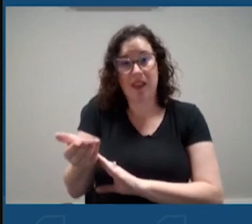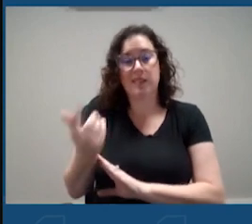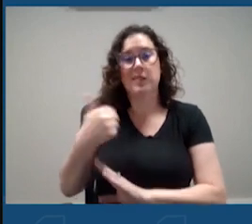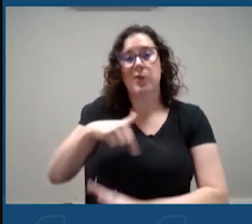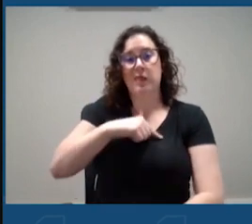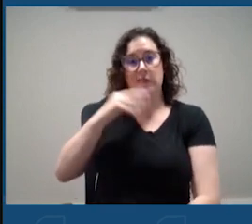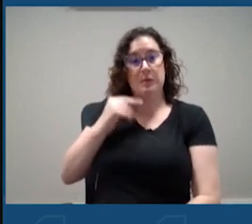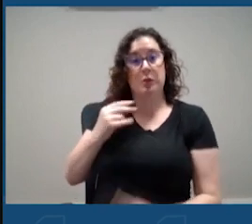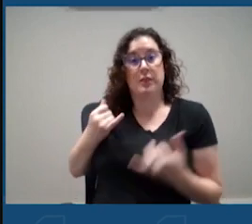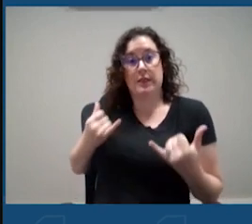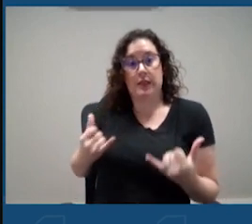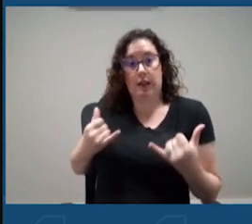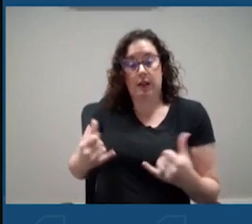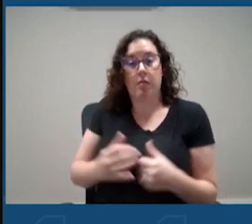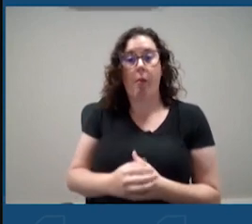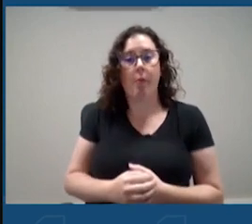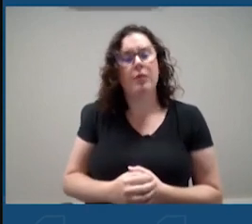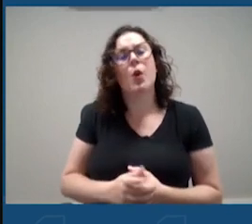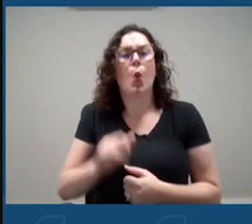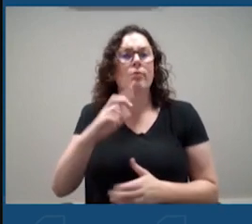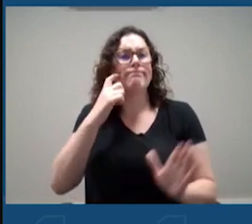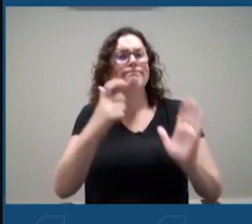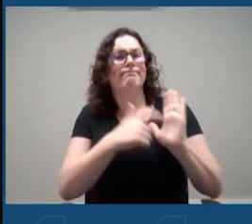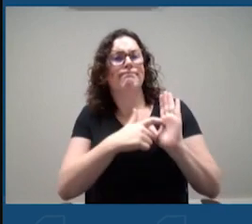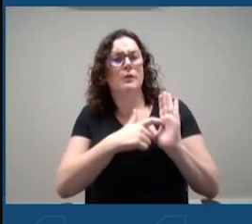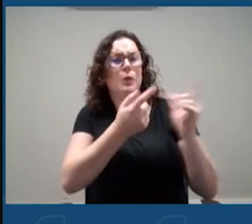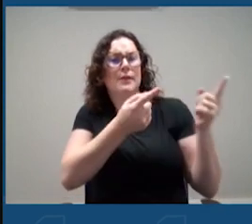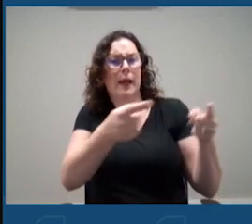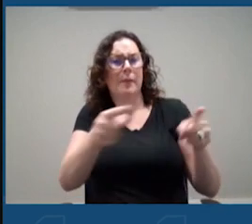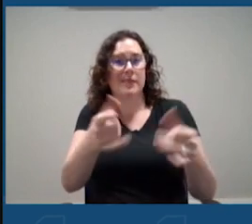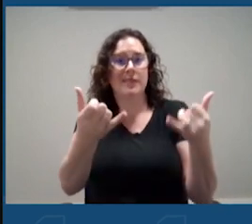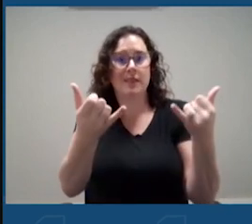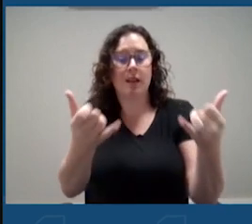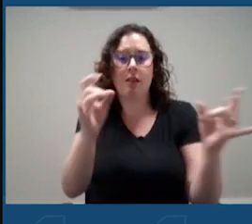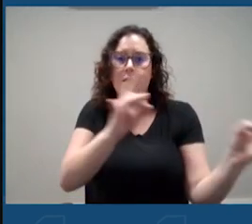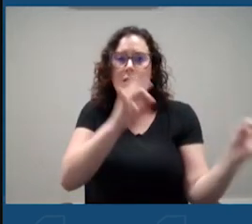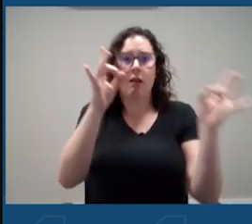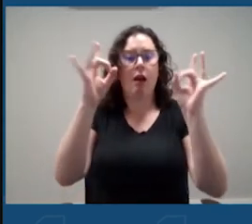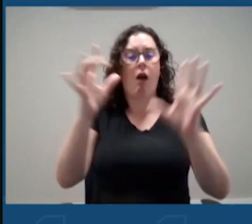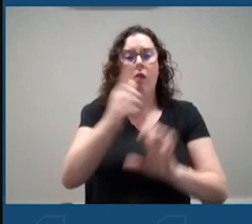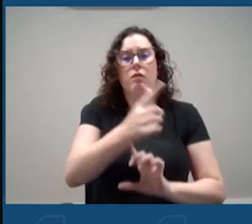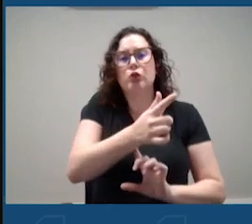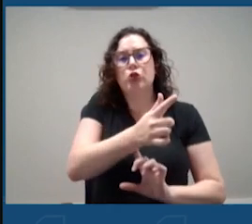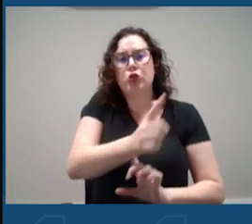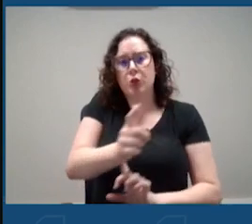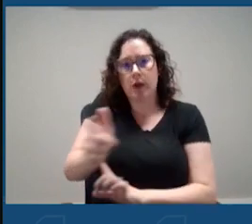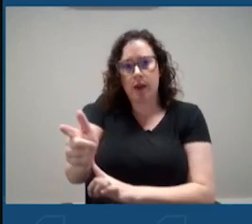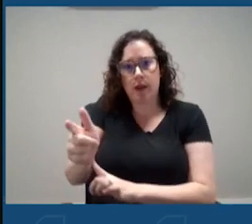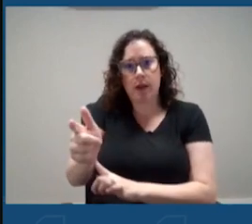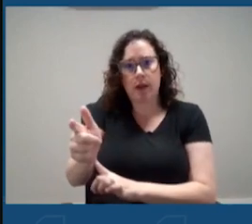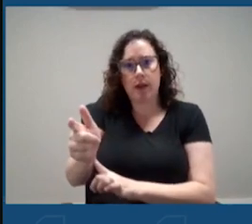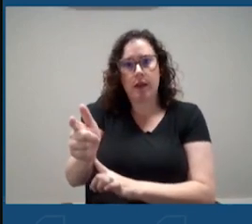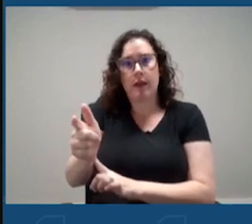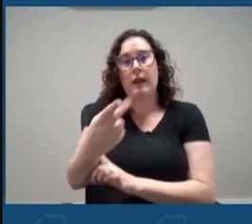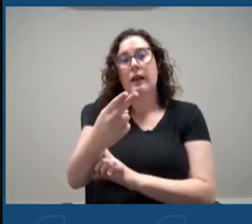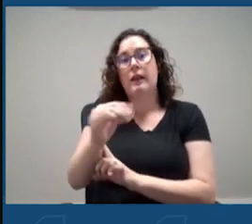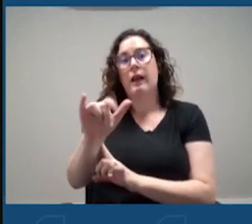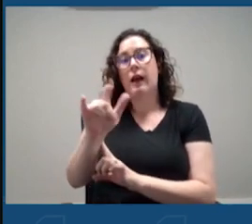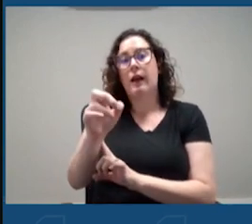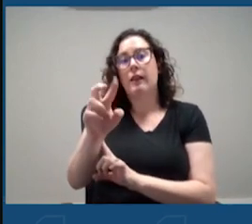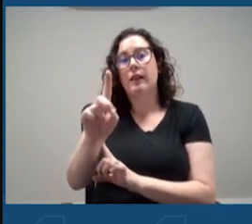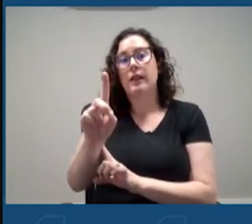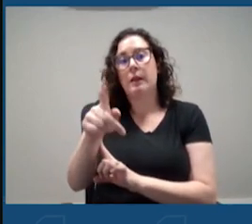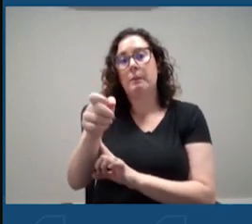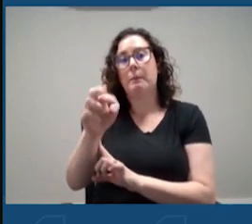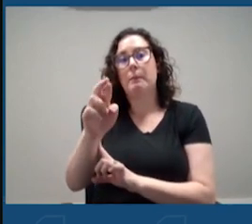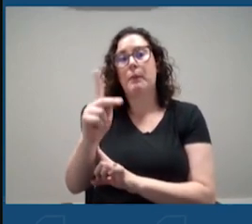today, or witnessing, is that it's unfolding, the horrific shooting in Highland Park, Illinois.